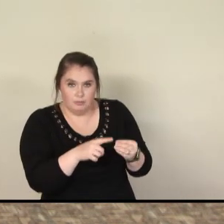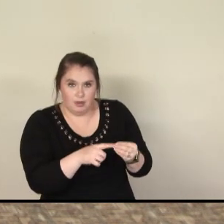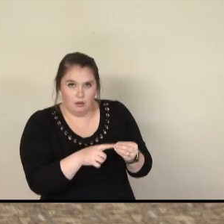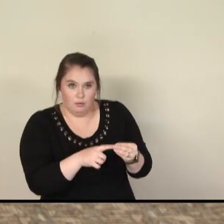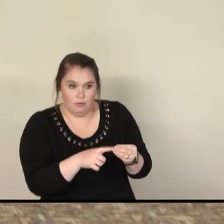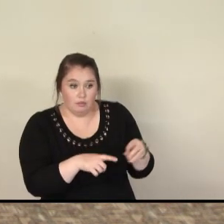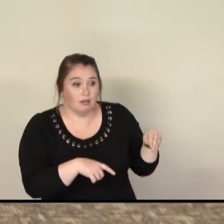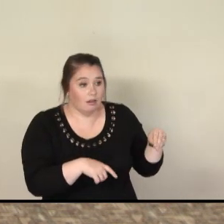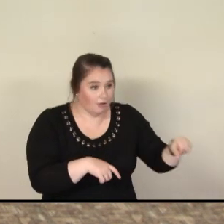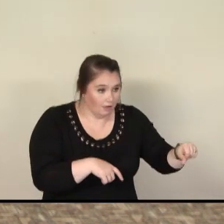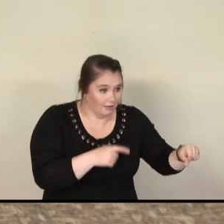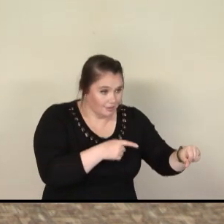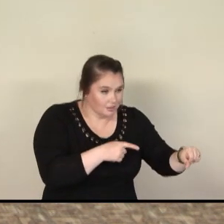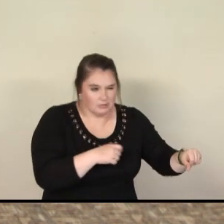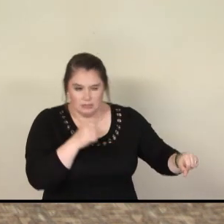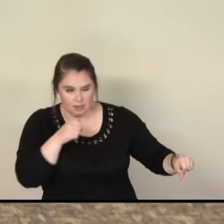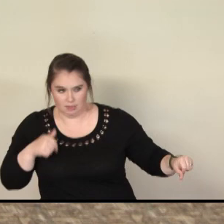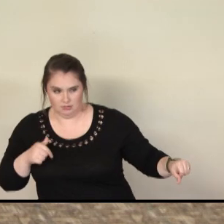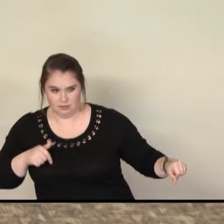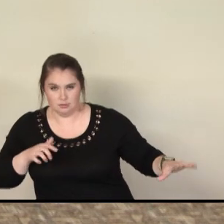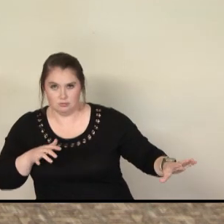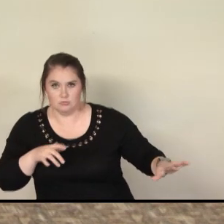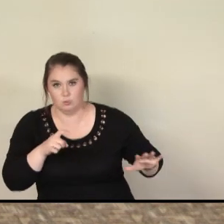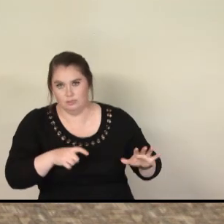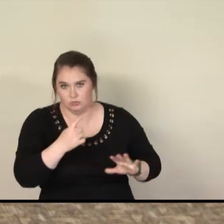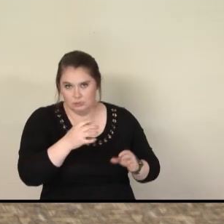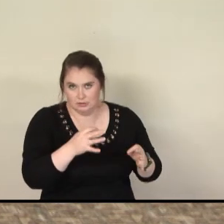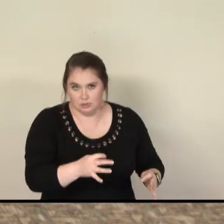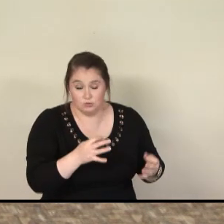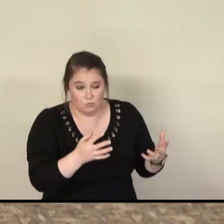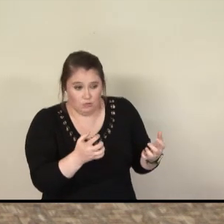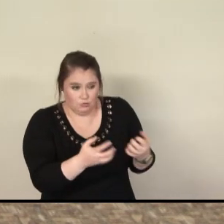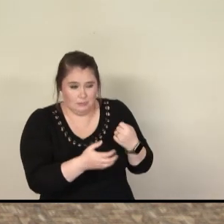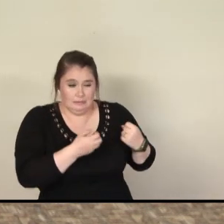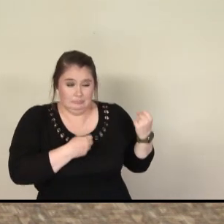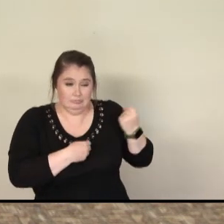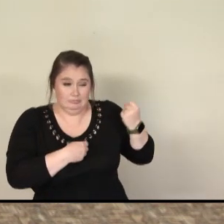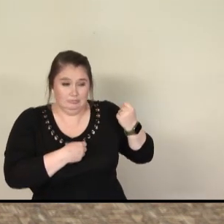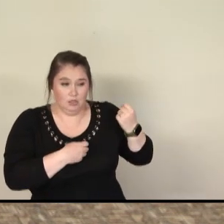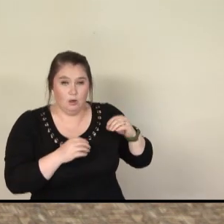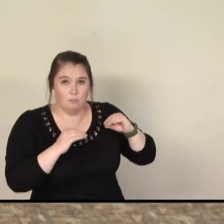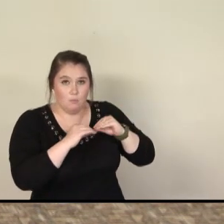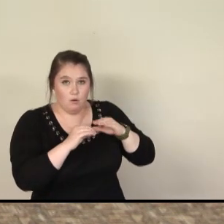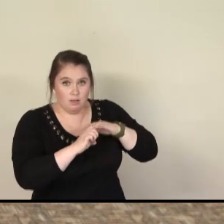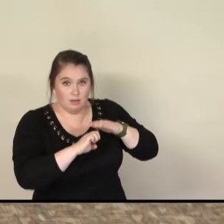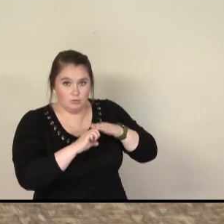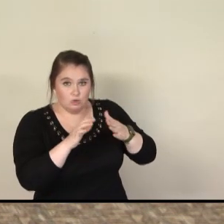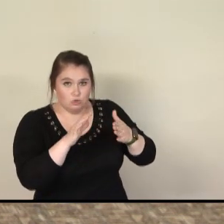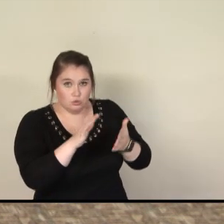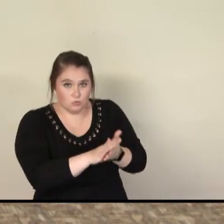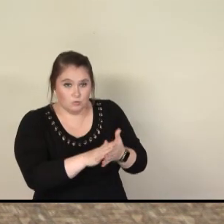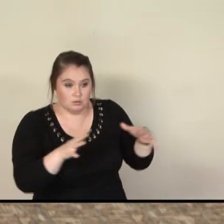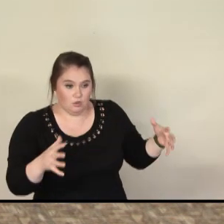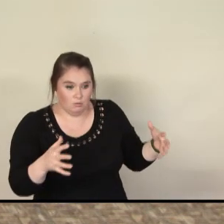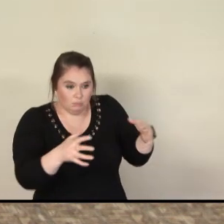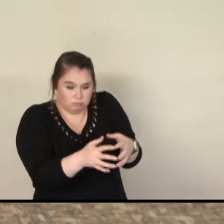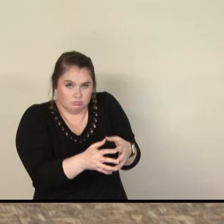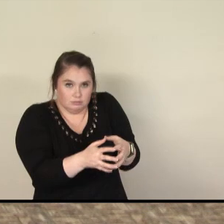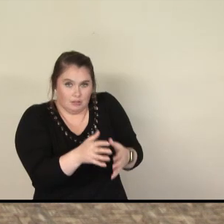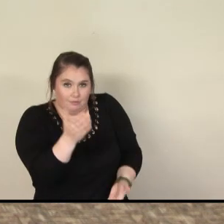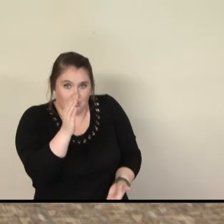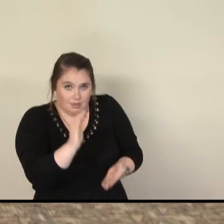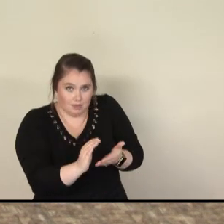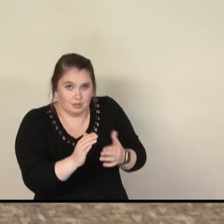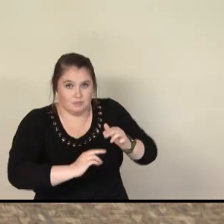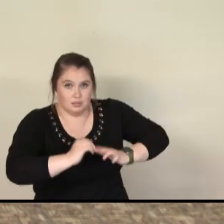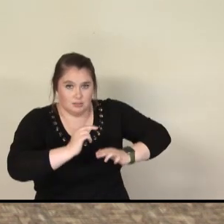fund and what you don't want to fund. You might have to decide if you want to consolidate some more elementary schools and have fewer facilities